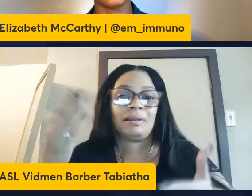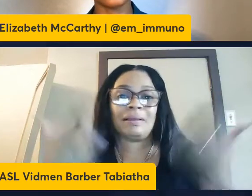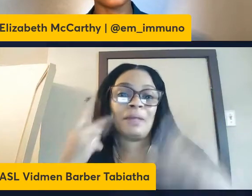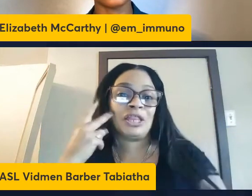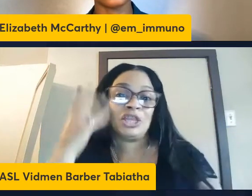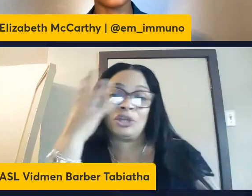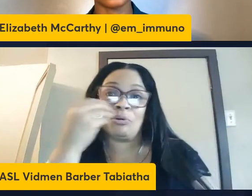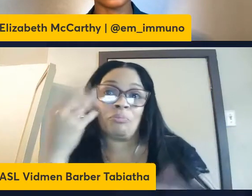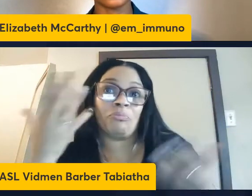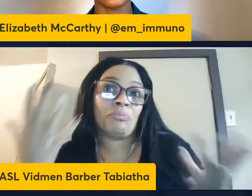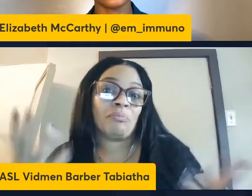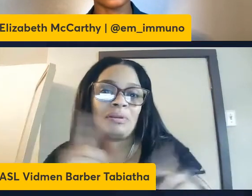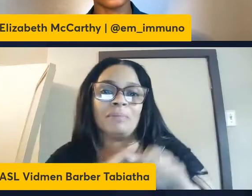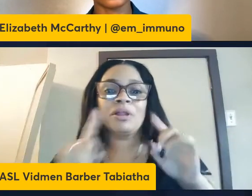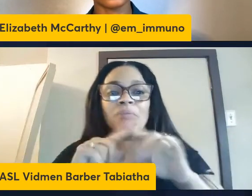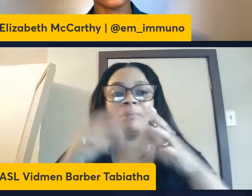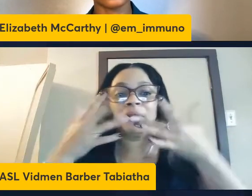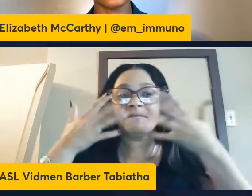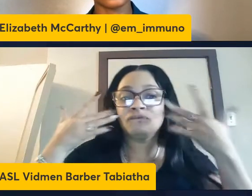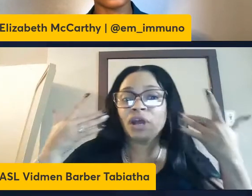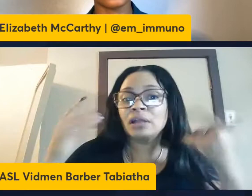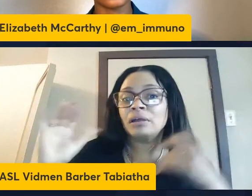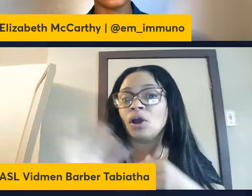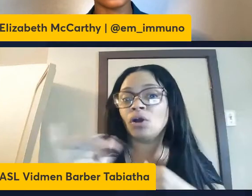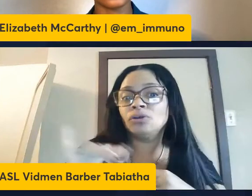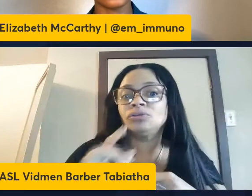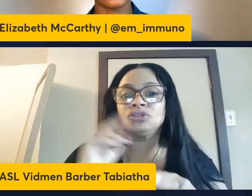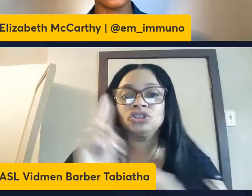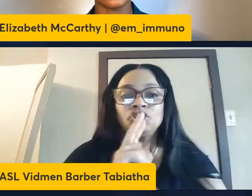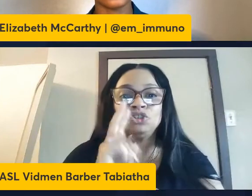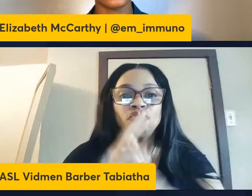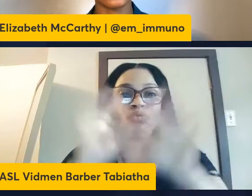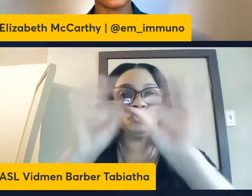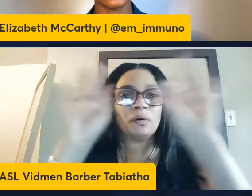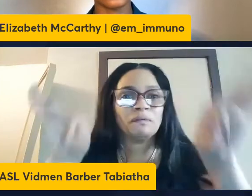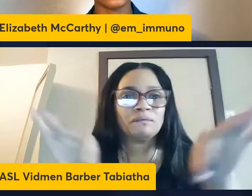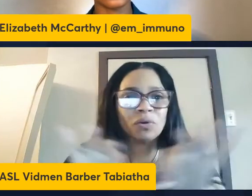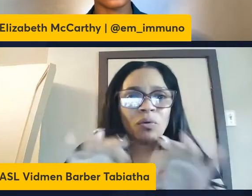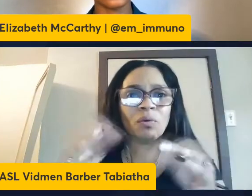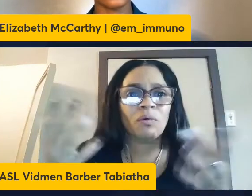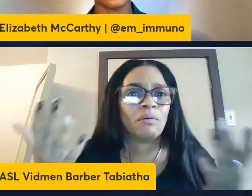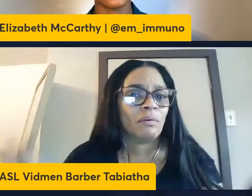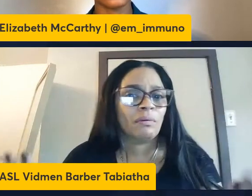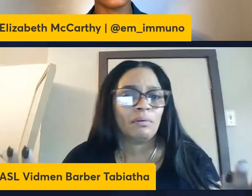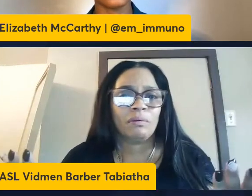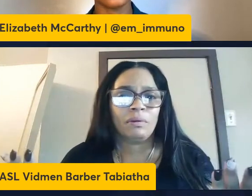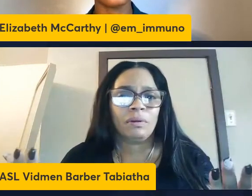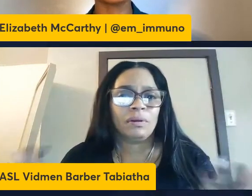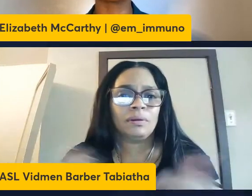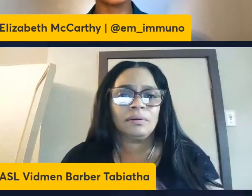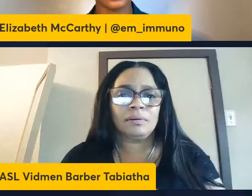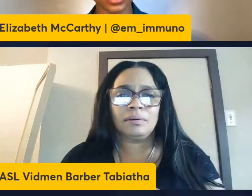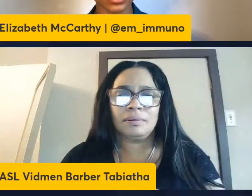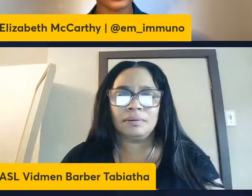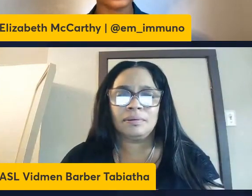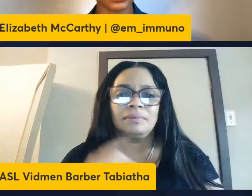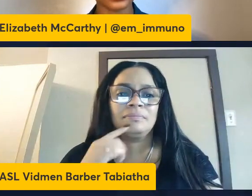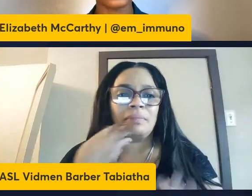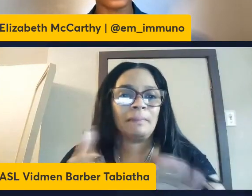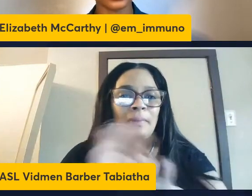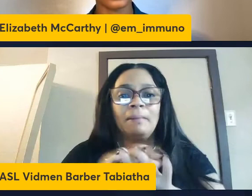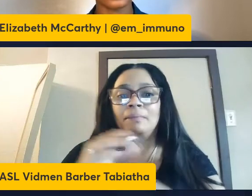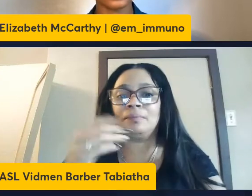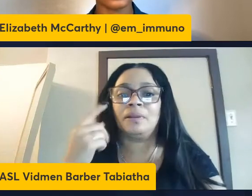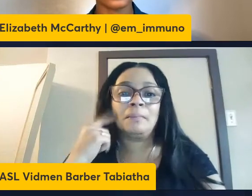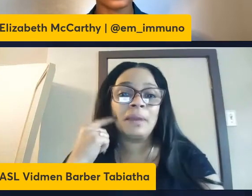pretty and be really user-friendly and be on a usable platform, or you might be on like terminal on your laptop and it's black and white and you look like